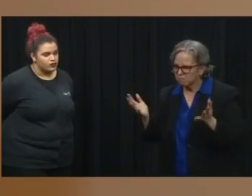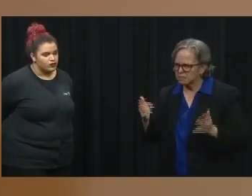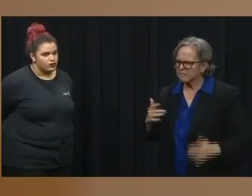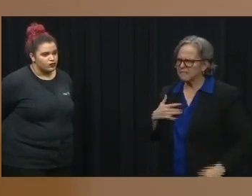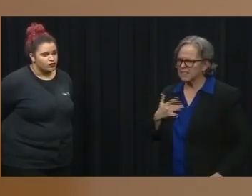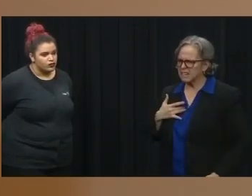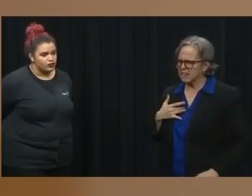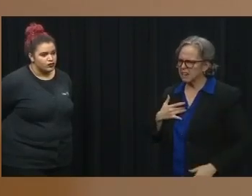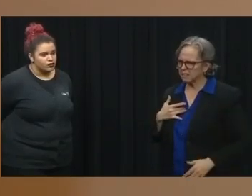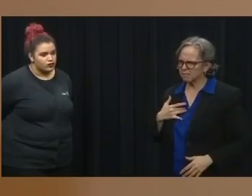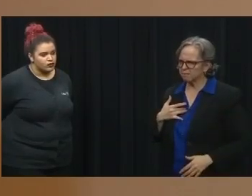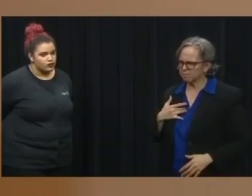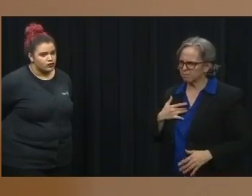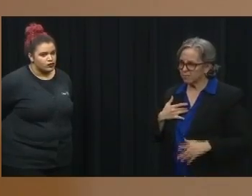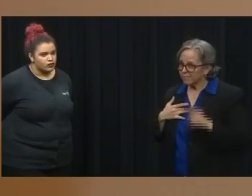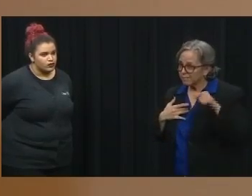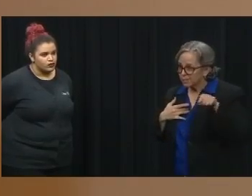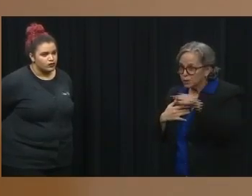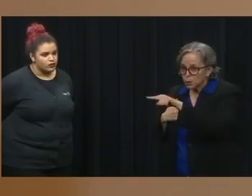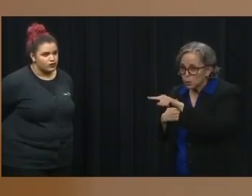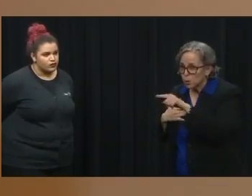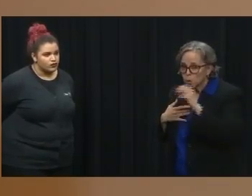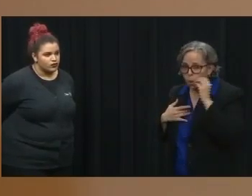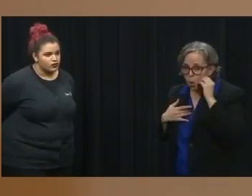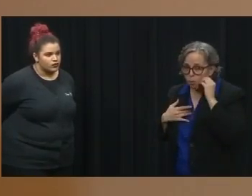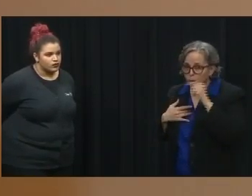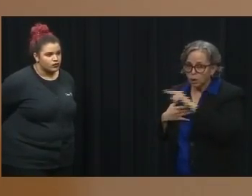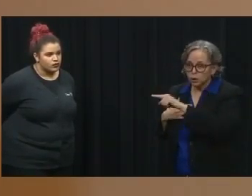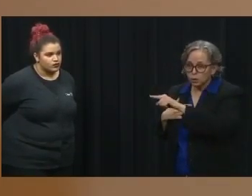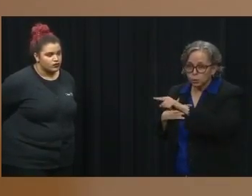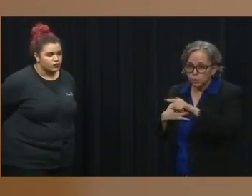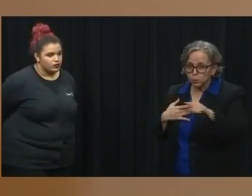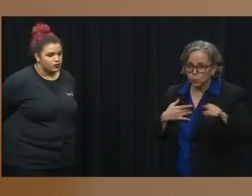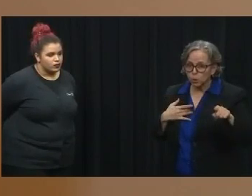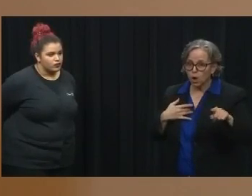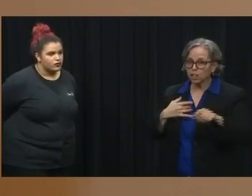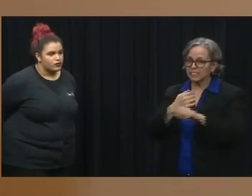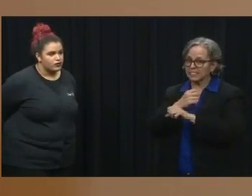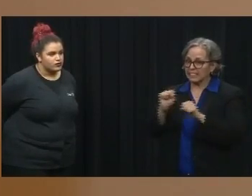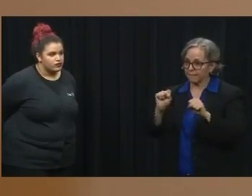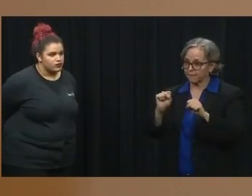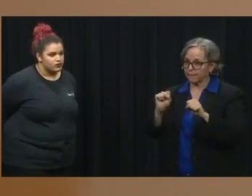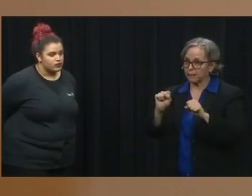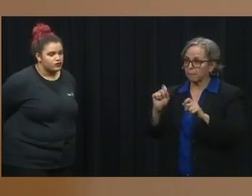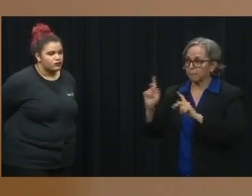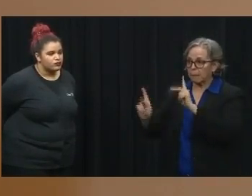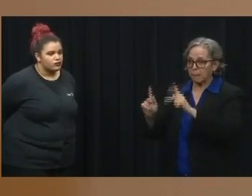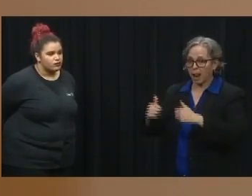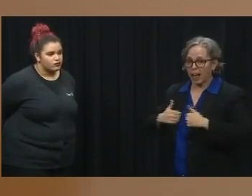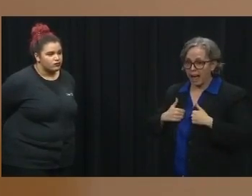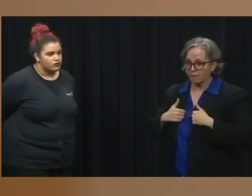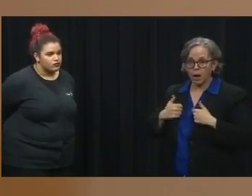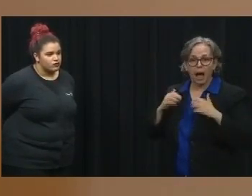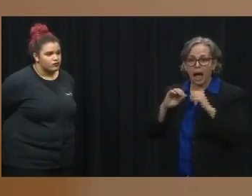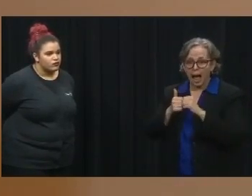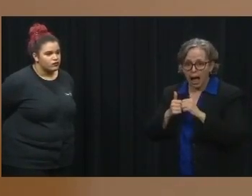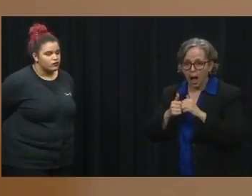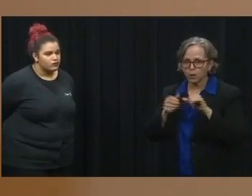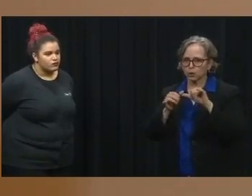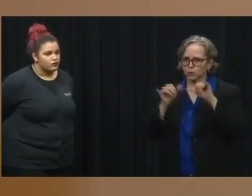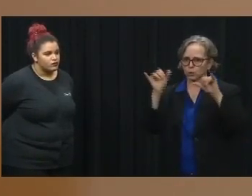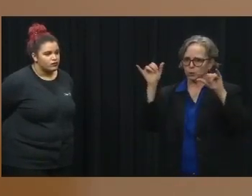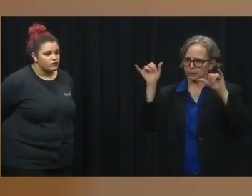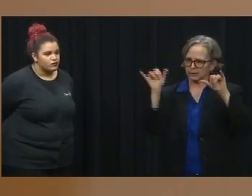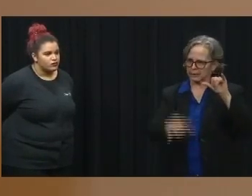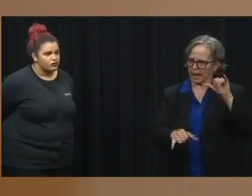home, you are saving lives. We have already saved lives by what we're doing. We really, really, really have to